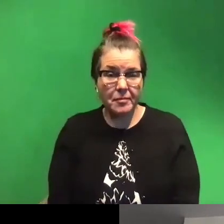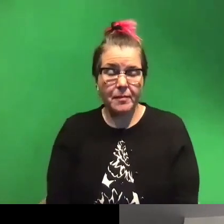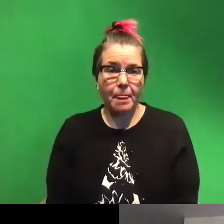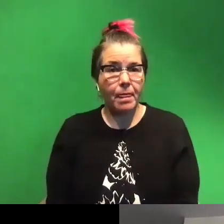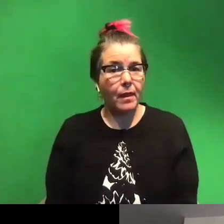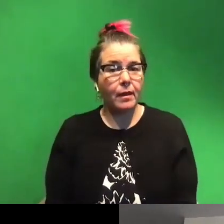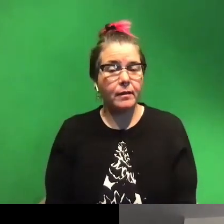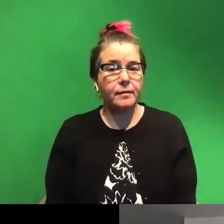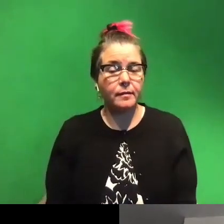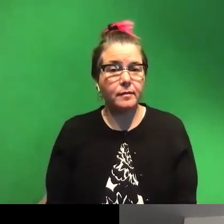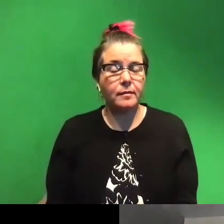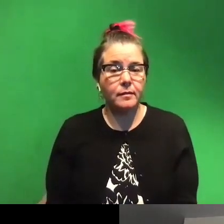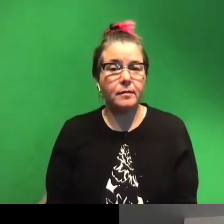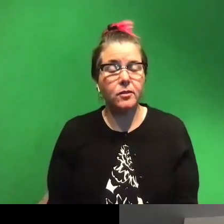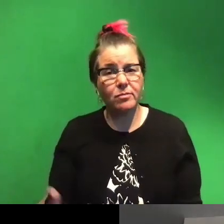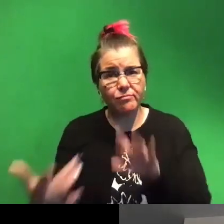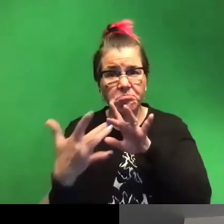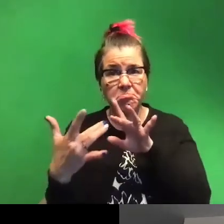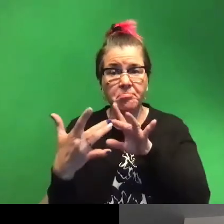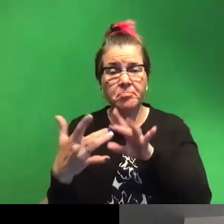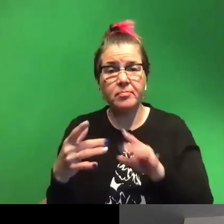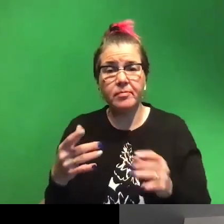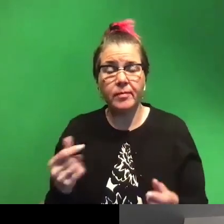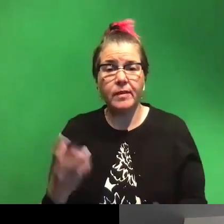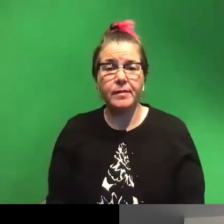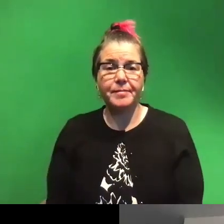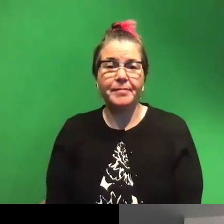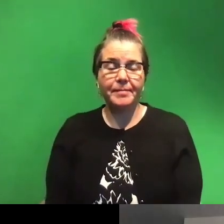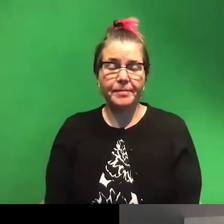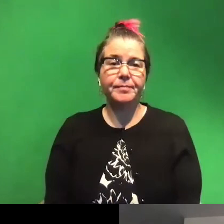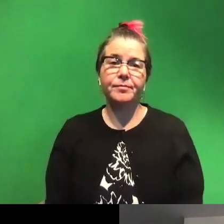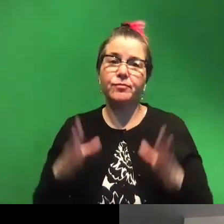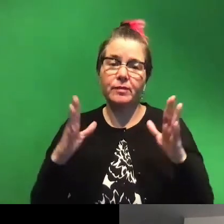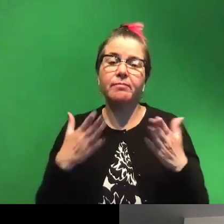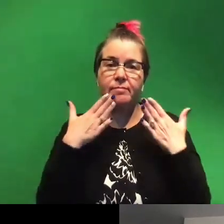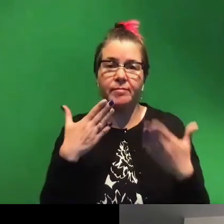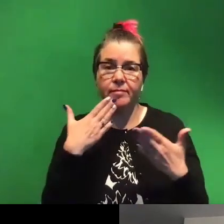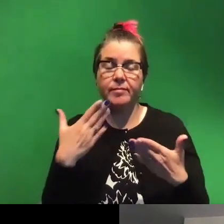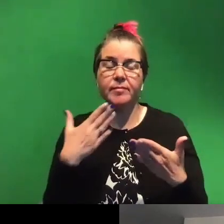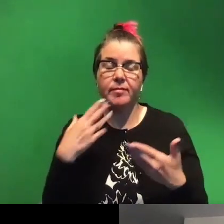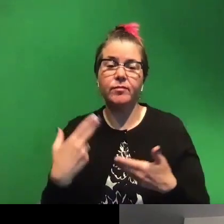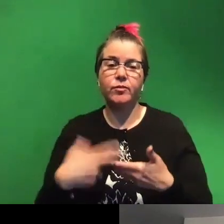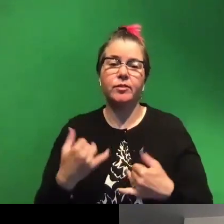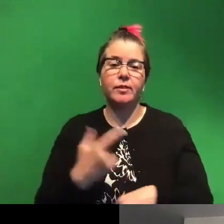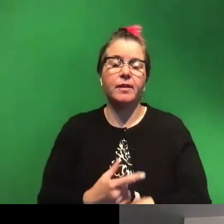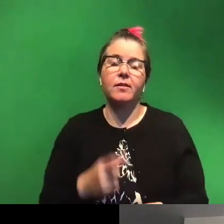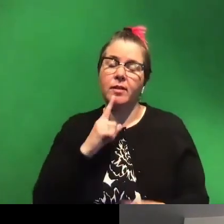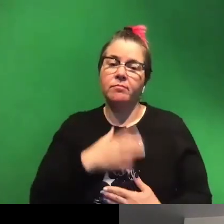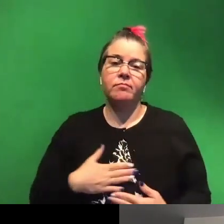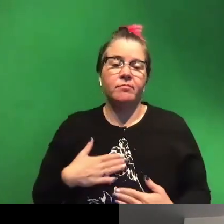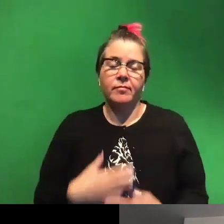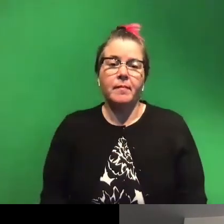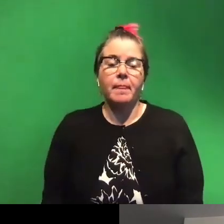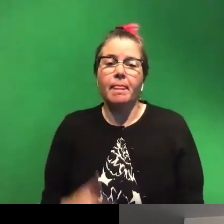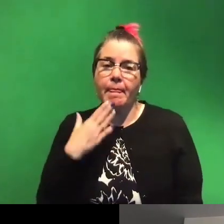feel free to contact me if you have questions. Great. Okay. Well, thank you so much for being with us today. I really appreciate it. And